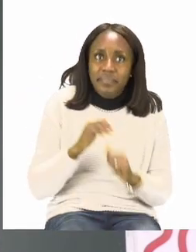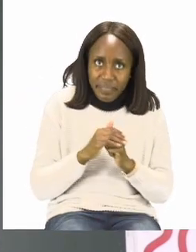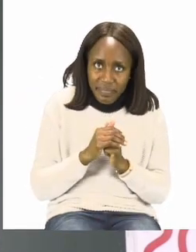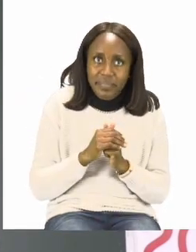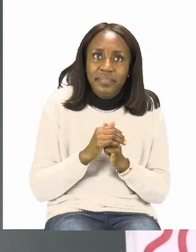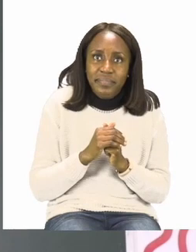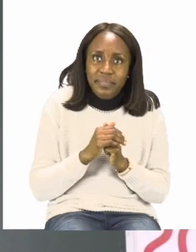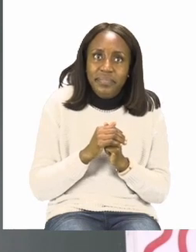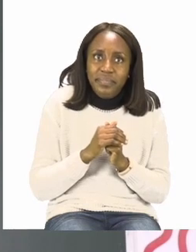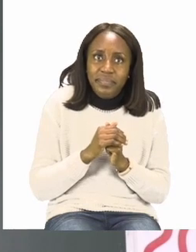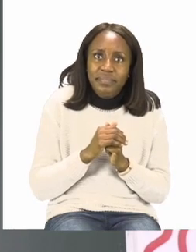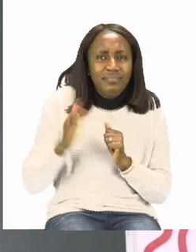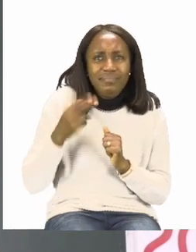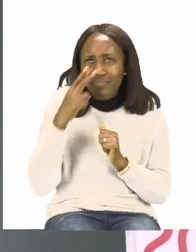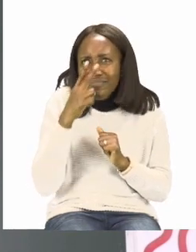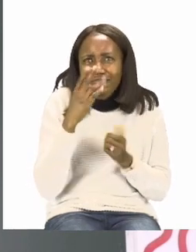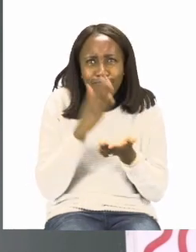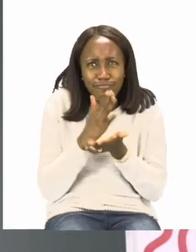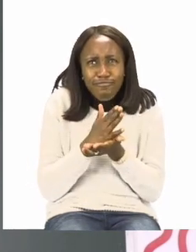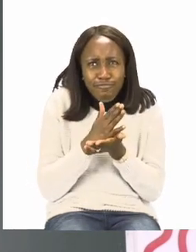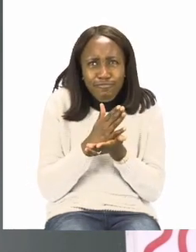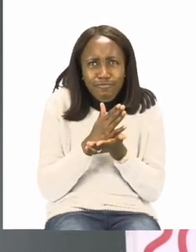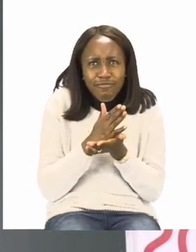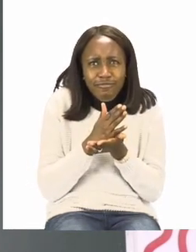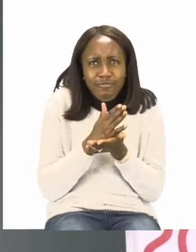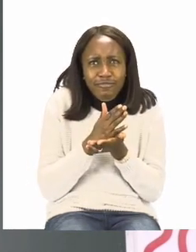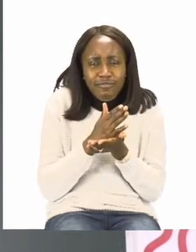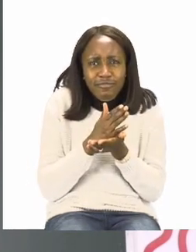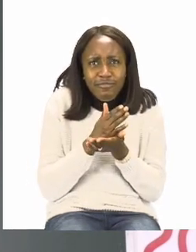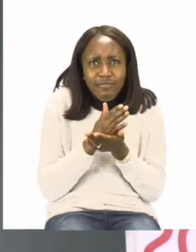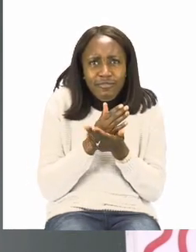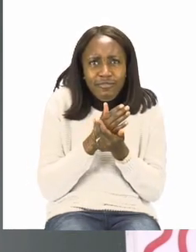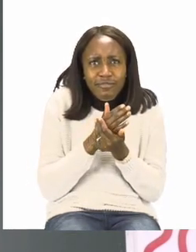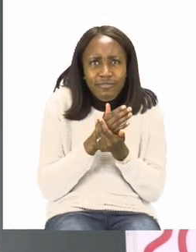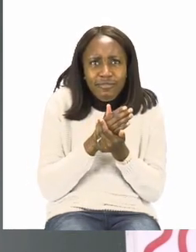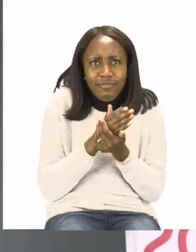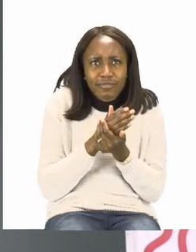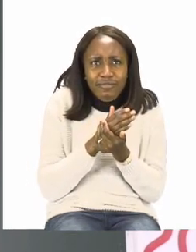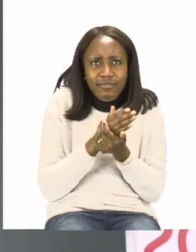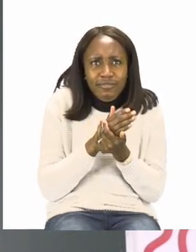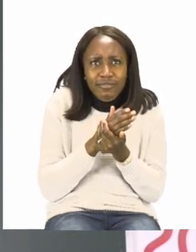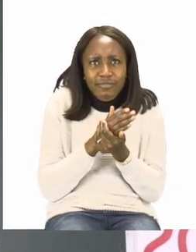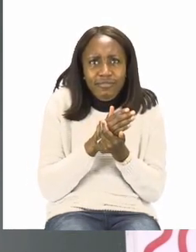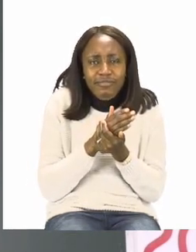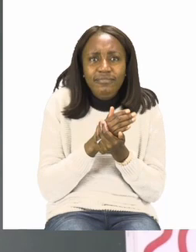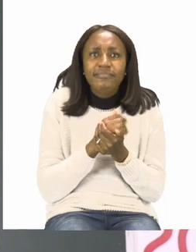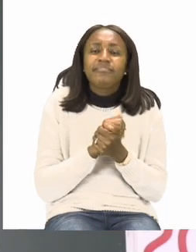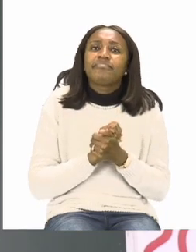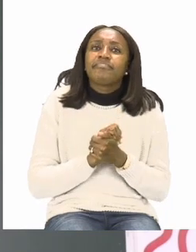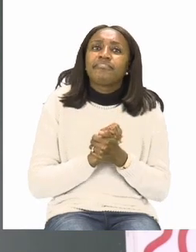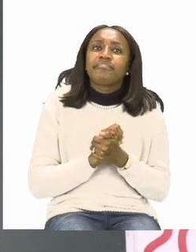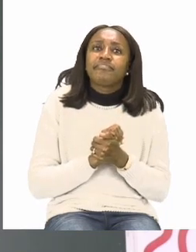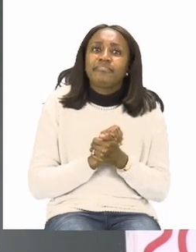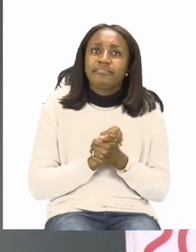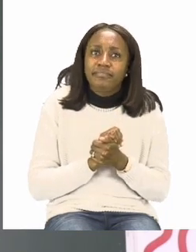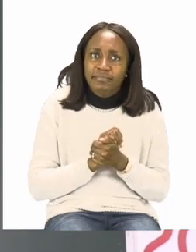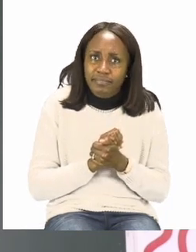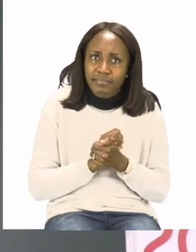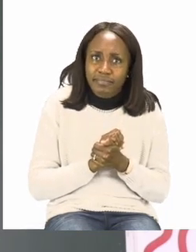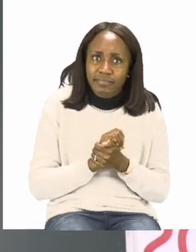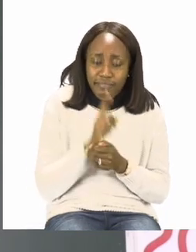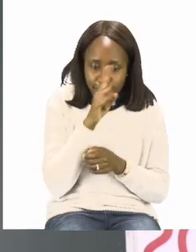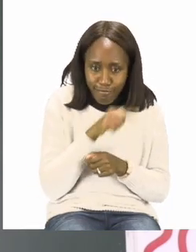find out if that is true. So we first need 2 boxes, but we're going to draw